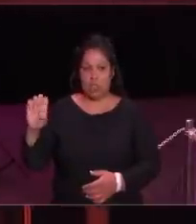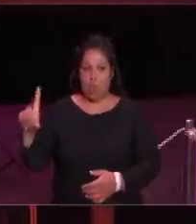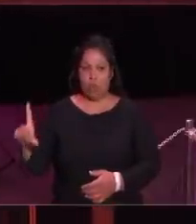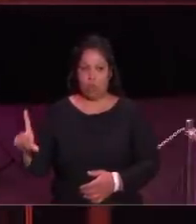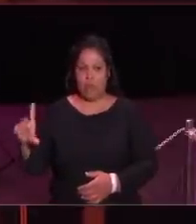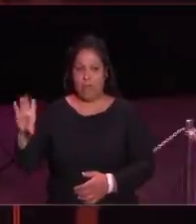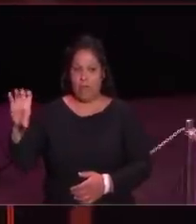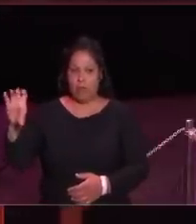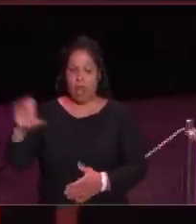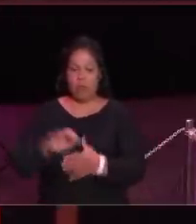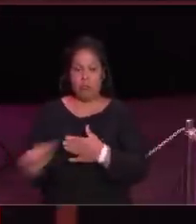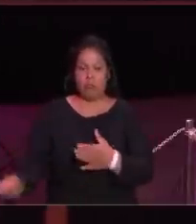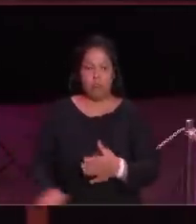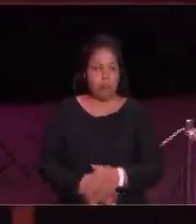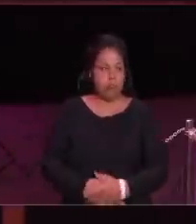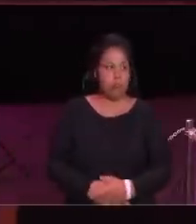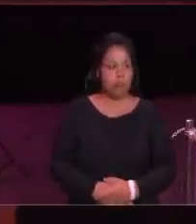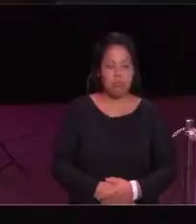$500. All right.